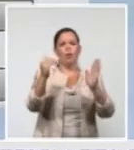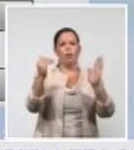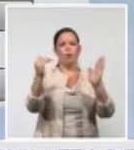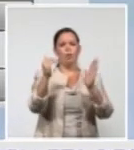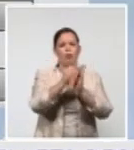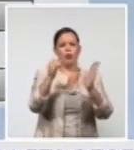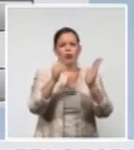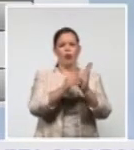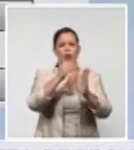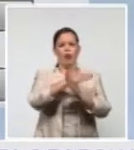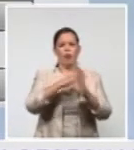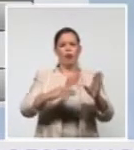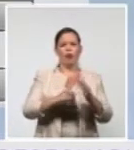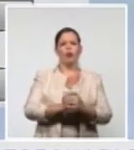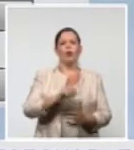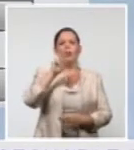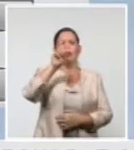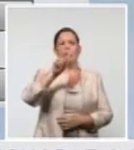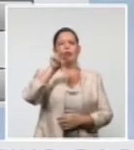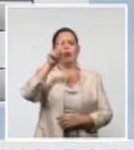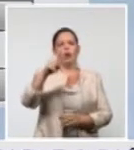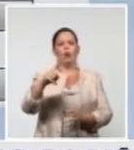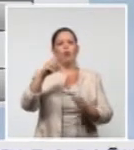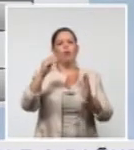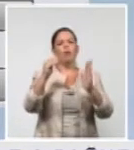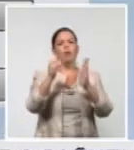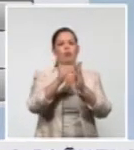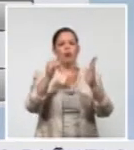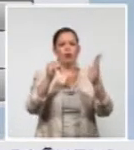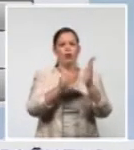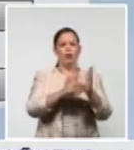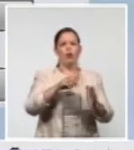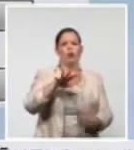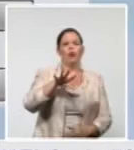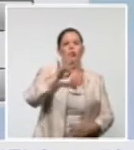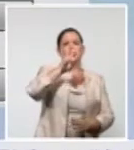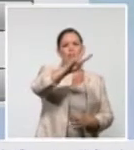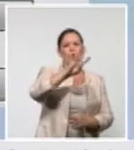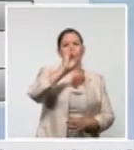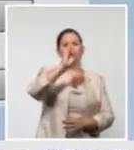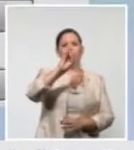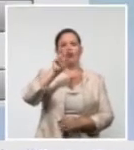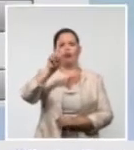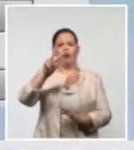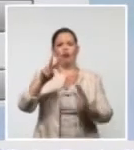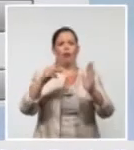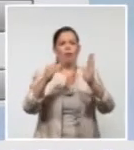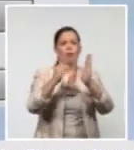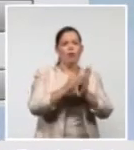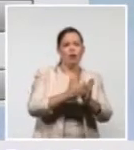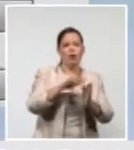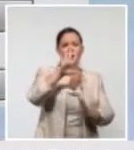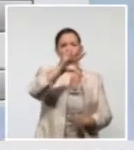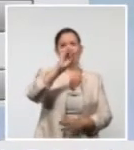258,921 people were diagnosed with the virus, for a total of